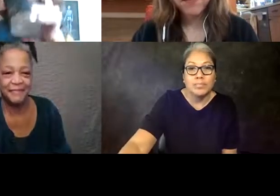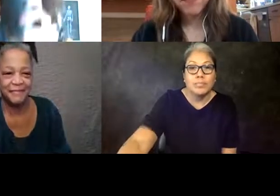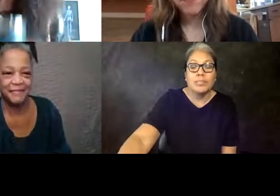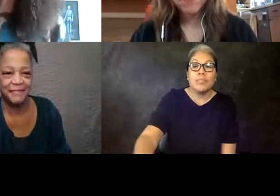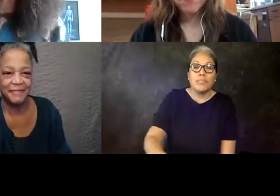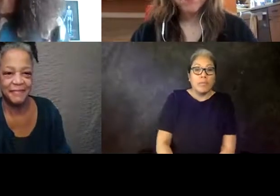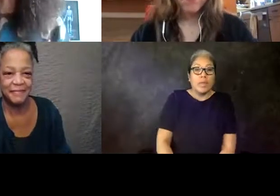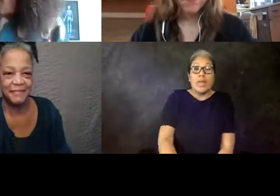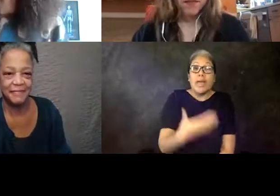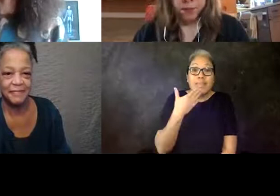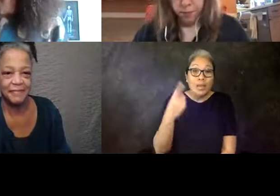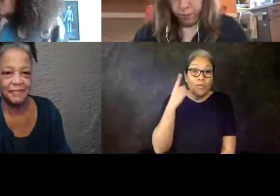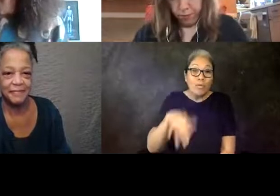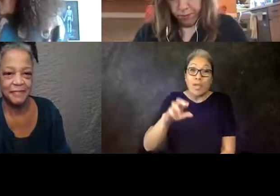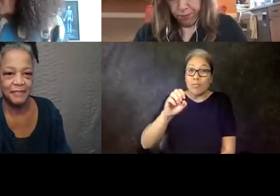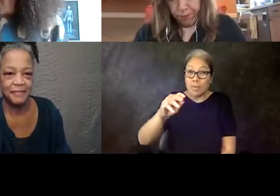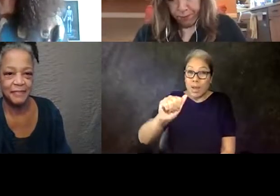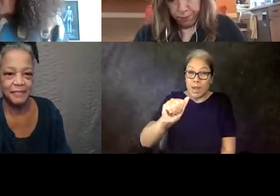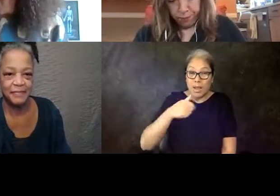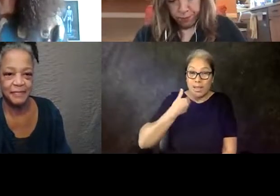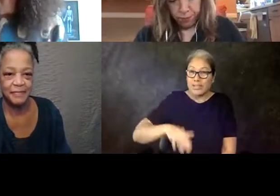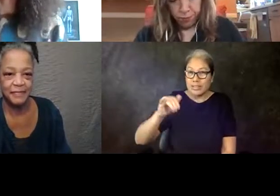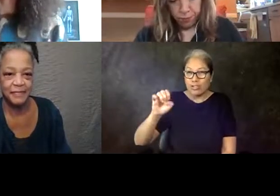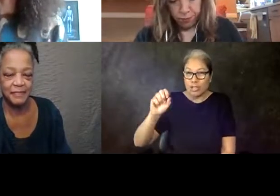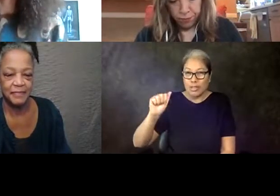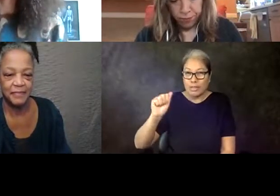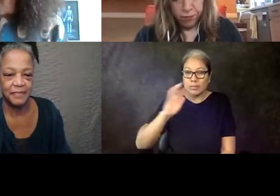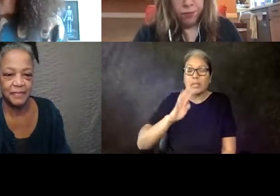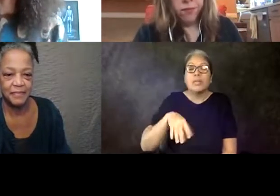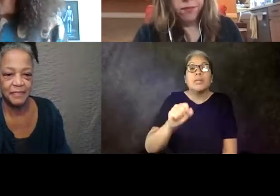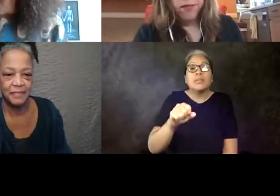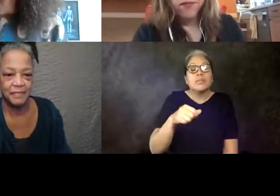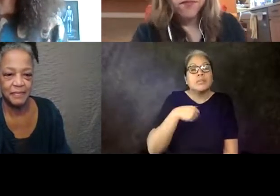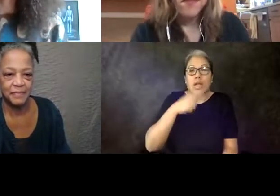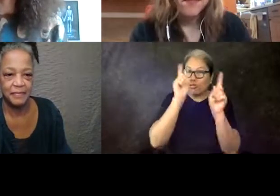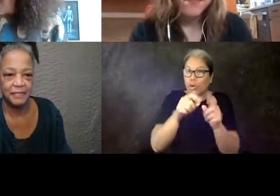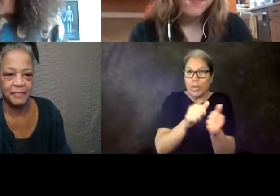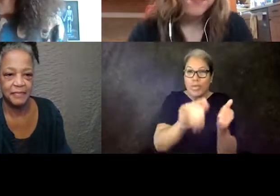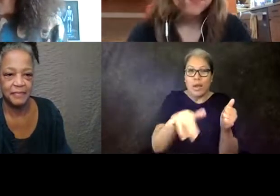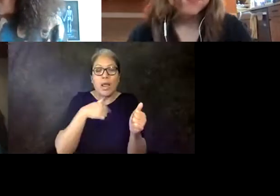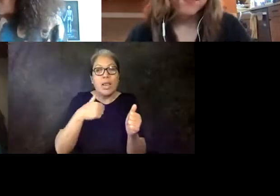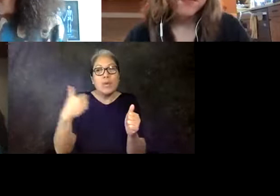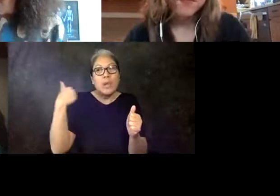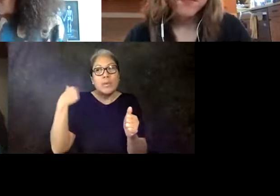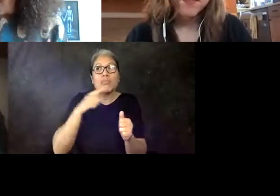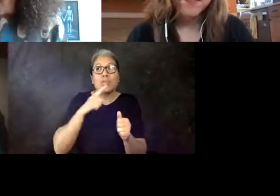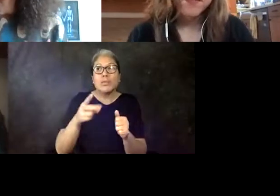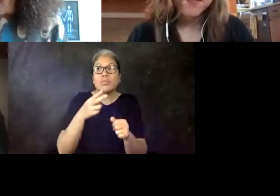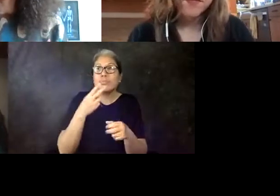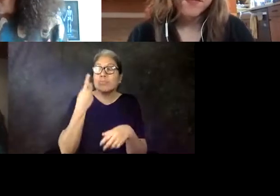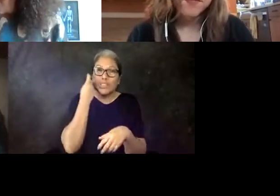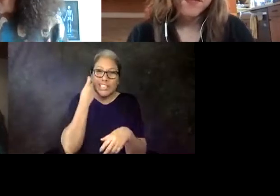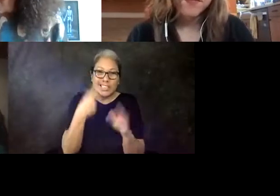totally agree with all of that. And it reminds me of a very recent example of the